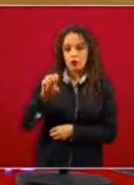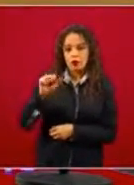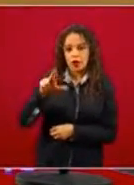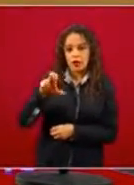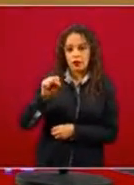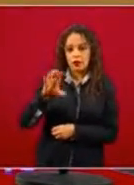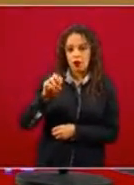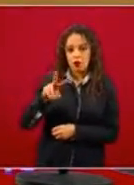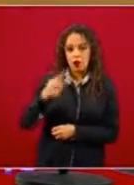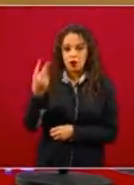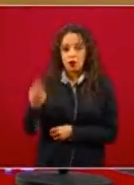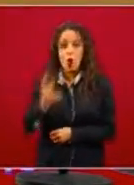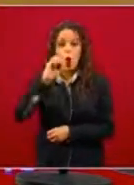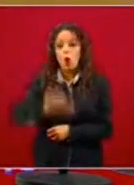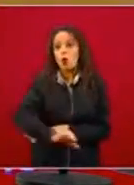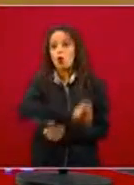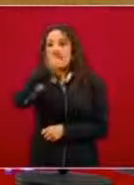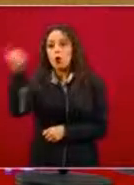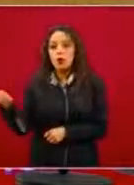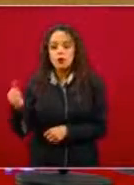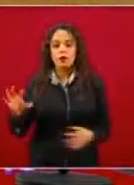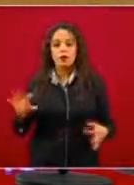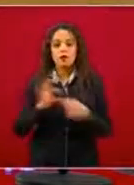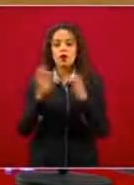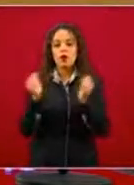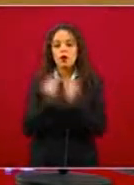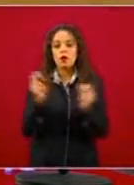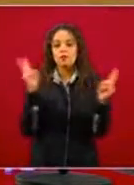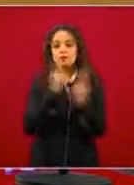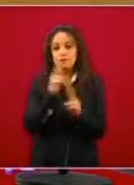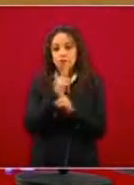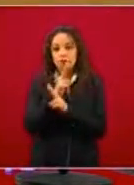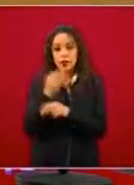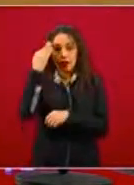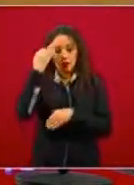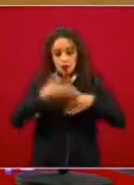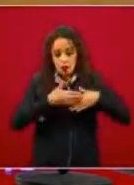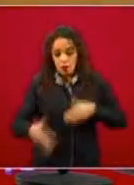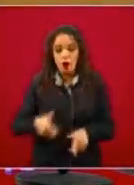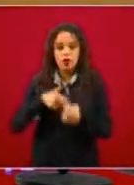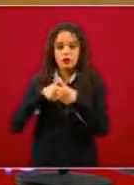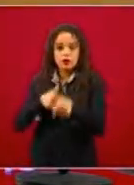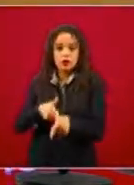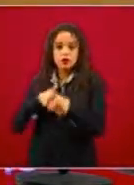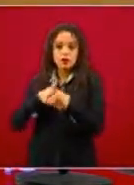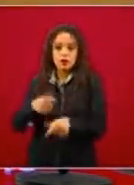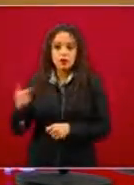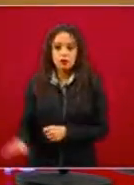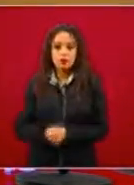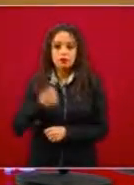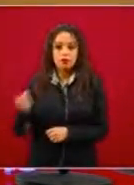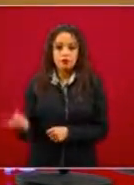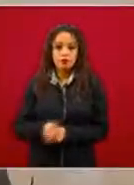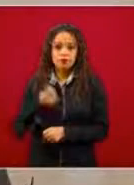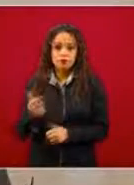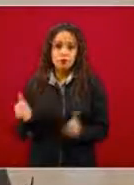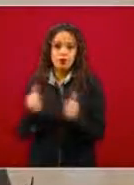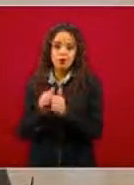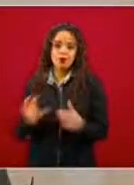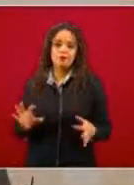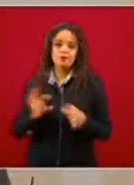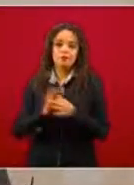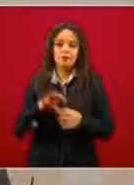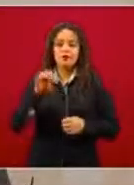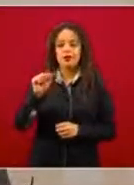decreases versus other viruses and other reasons for infections in airways that have been present throughout this time continue